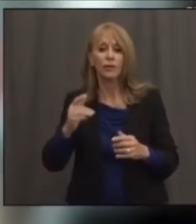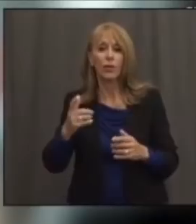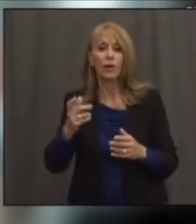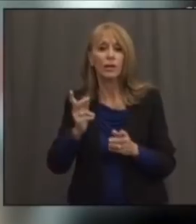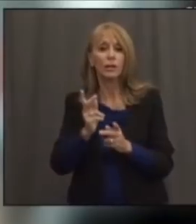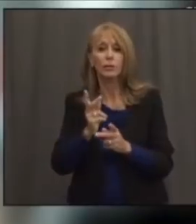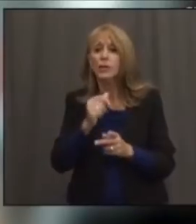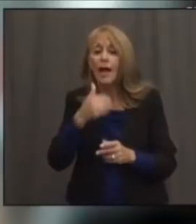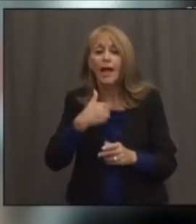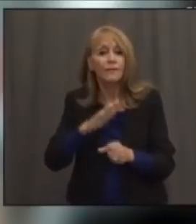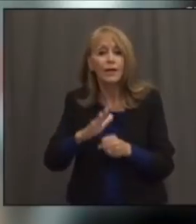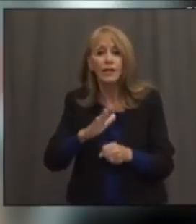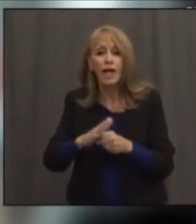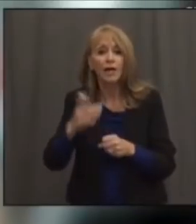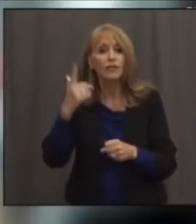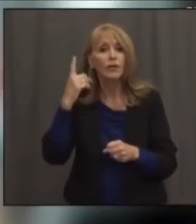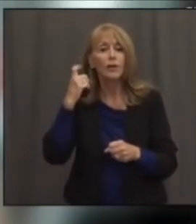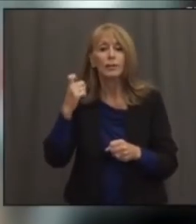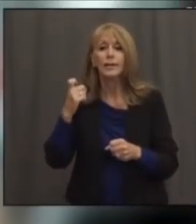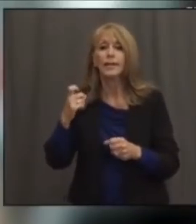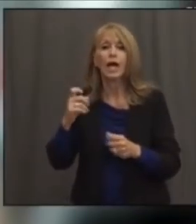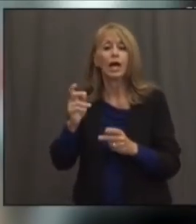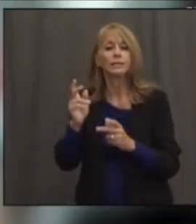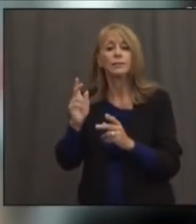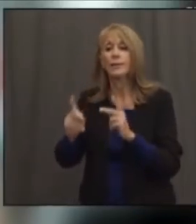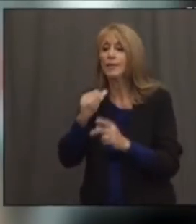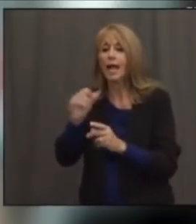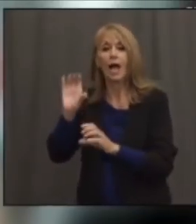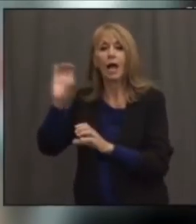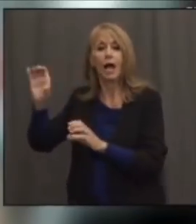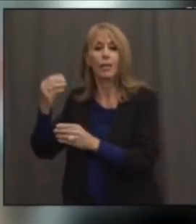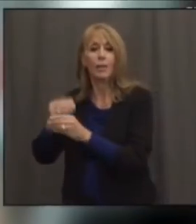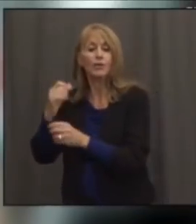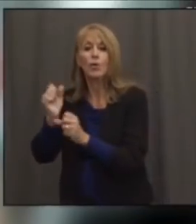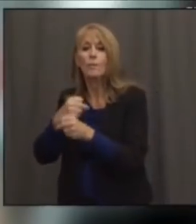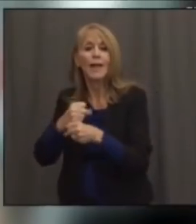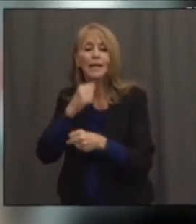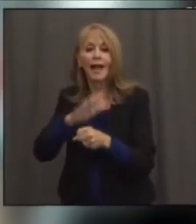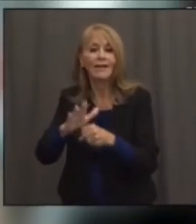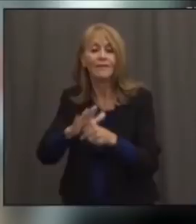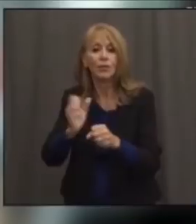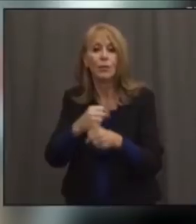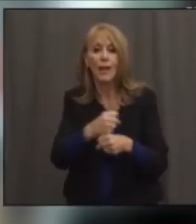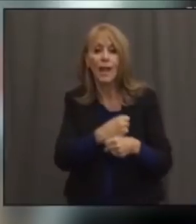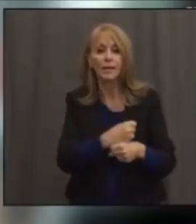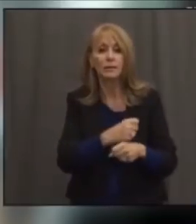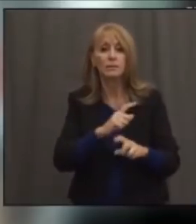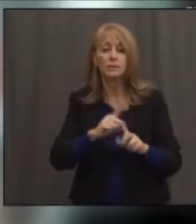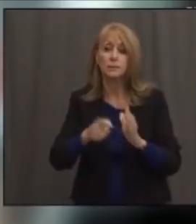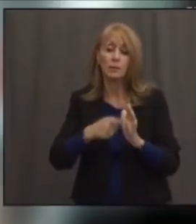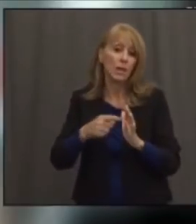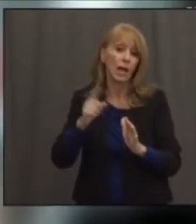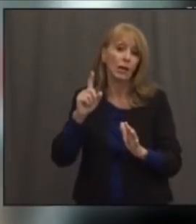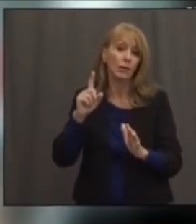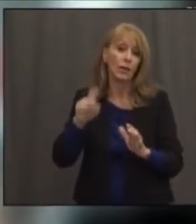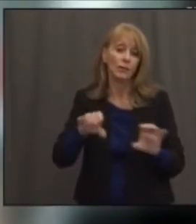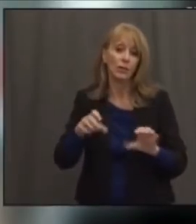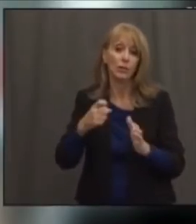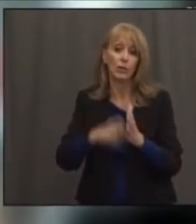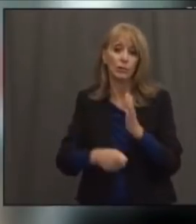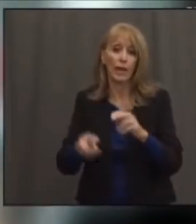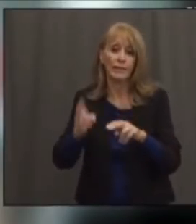chronic shortages because of underinvestment in manufacturing, where sometimes the ability to take a price increase is something